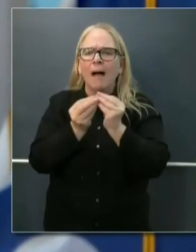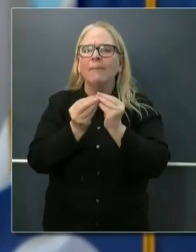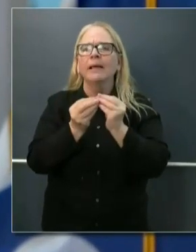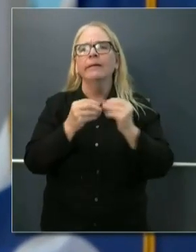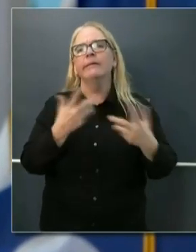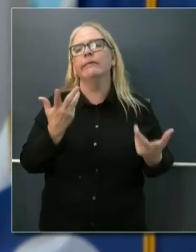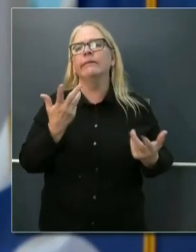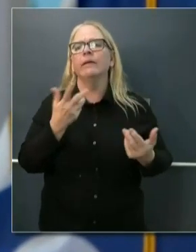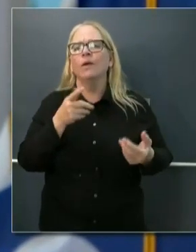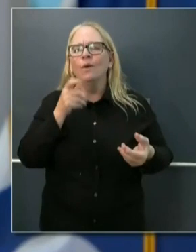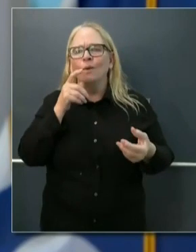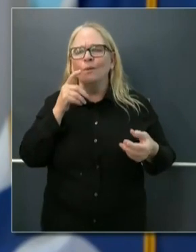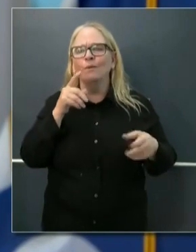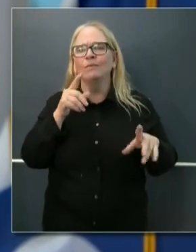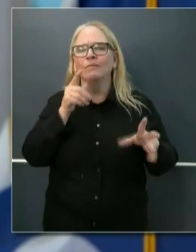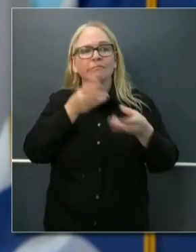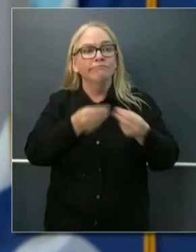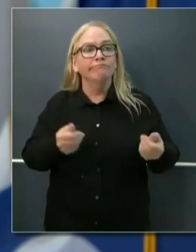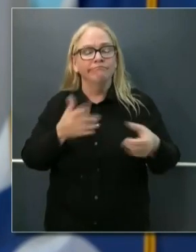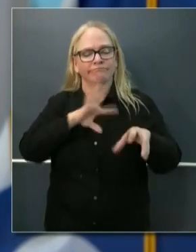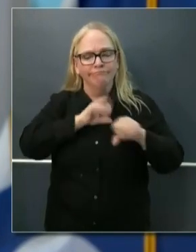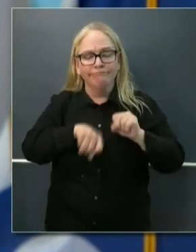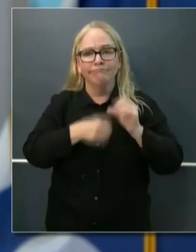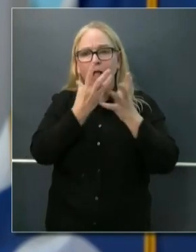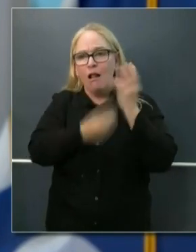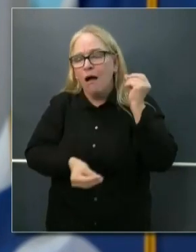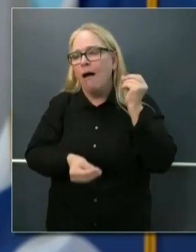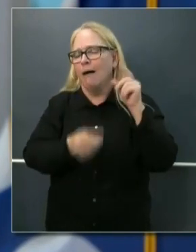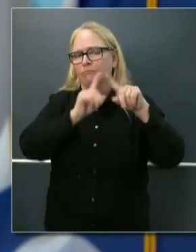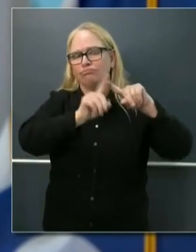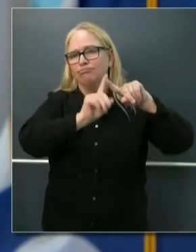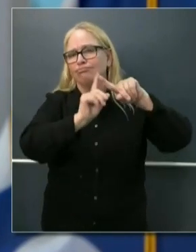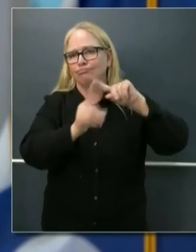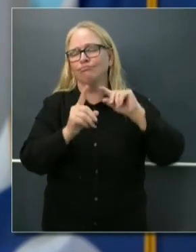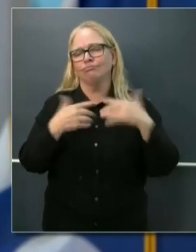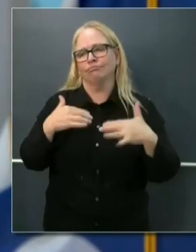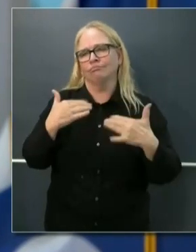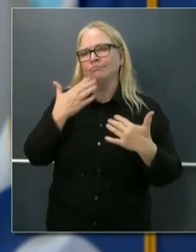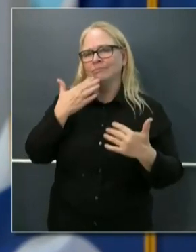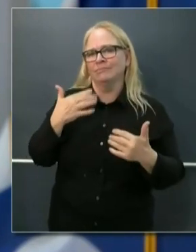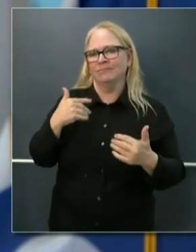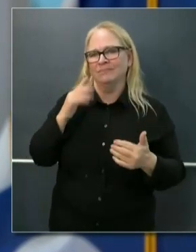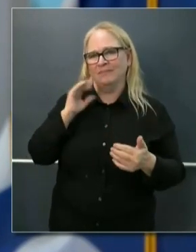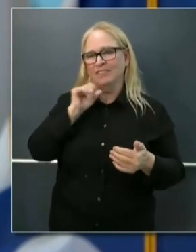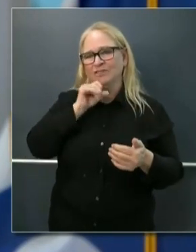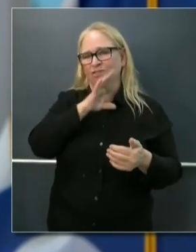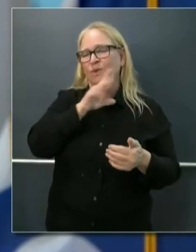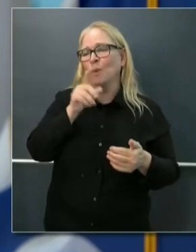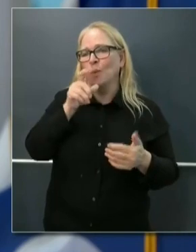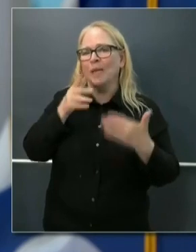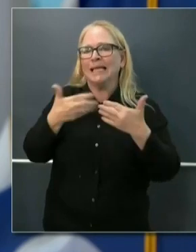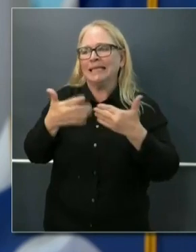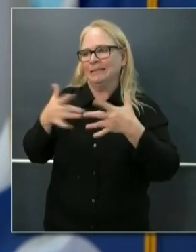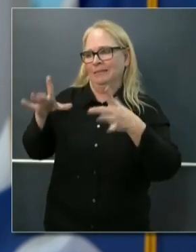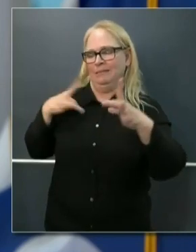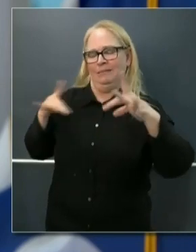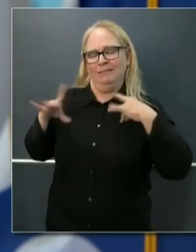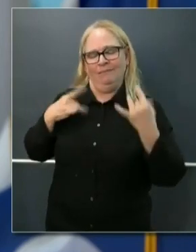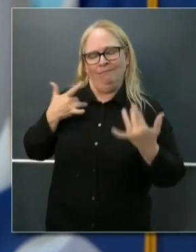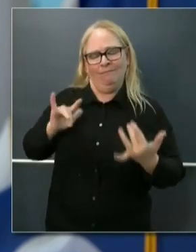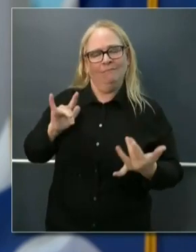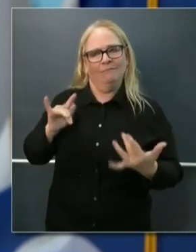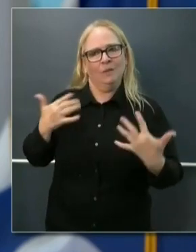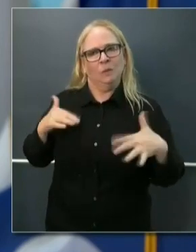apart because of a loss of a loved one. Again, disproportionate number of our seniors vulnerable to COVID-19, and it's